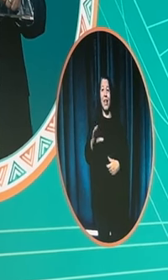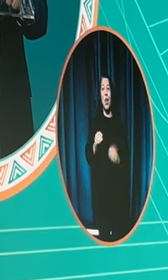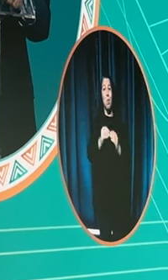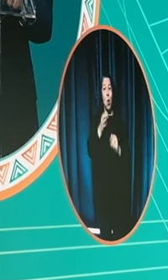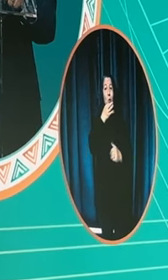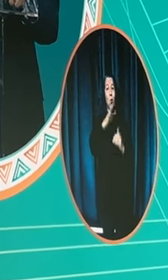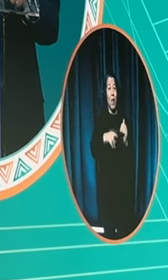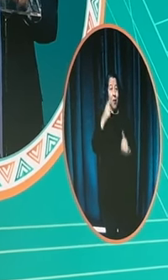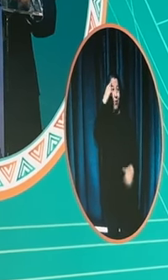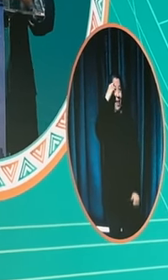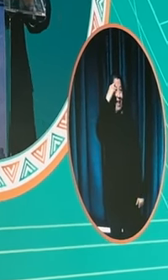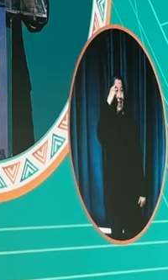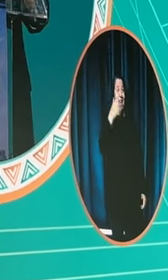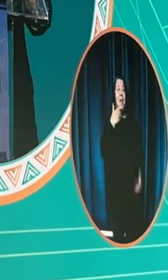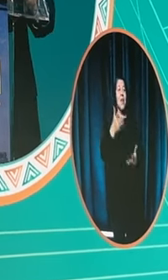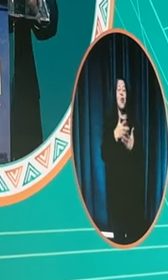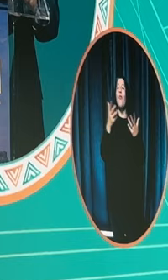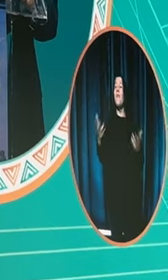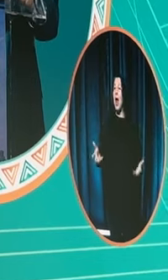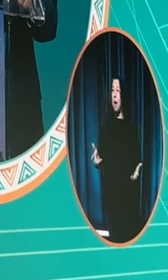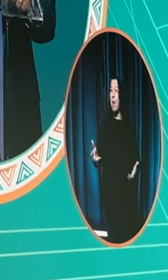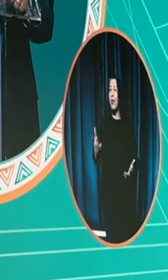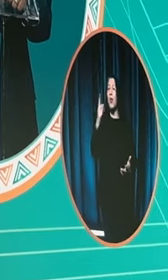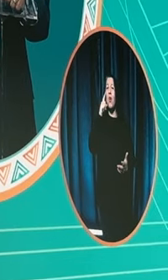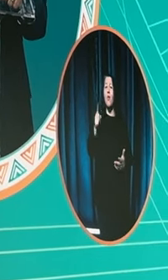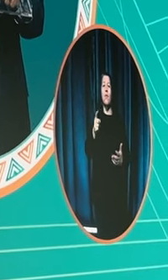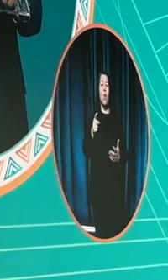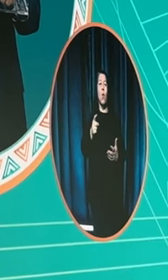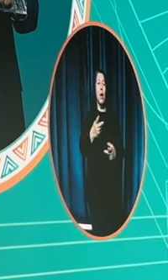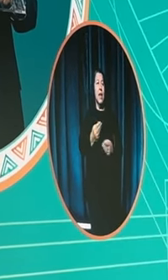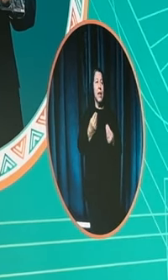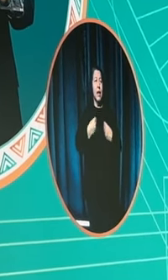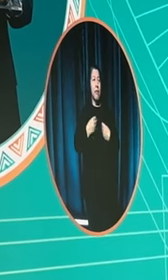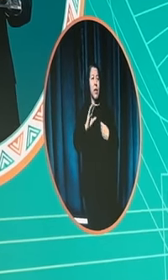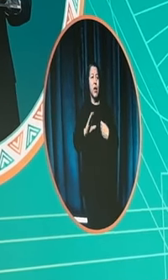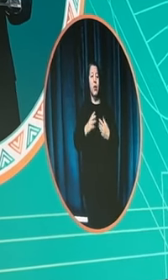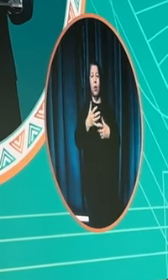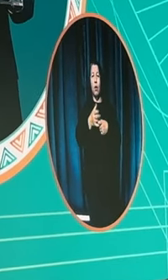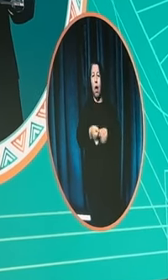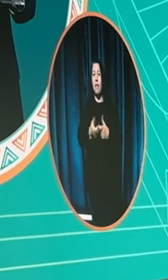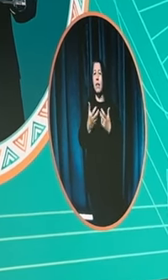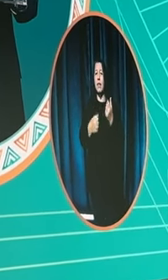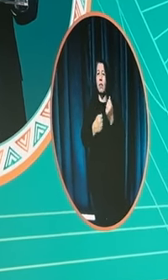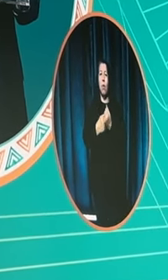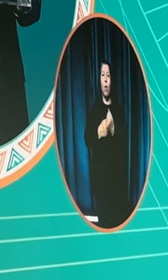think. So thank you very much for lending me your confidence and support.